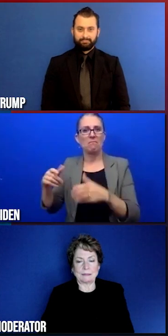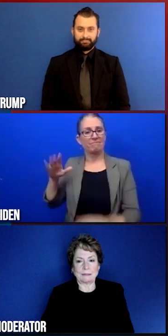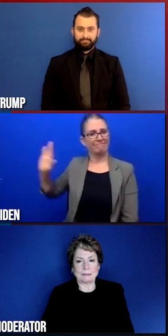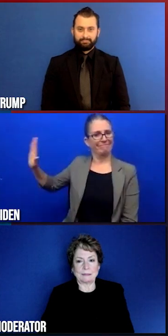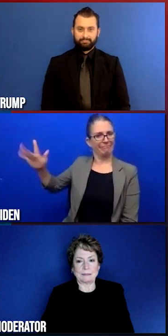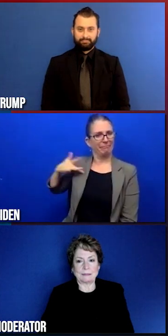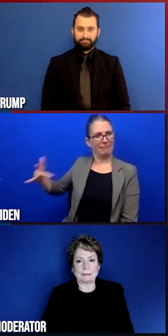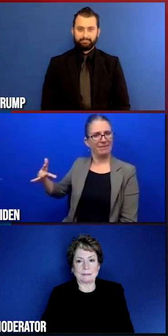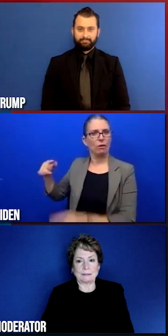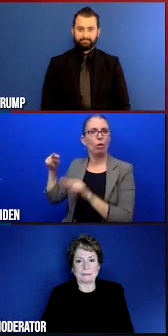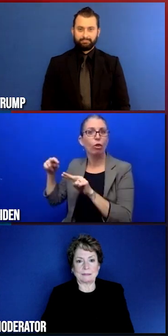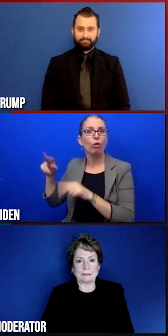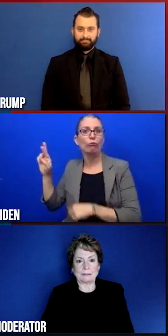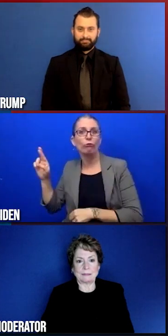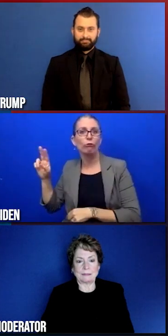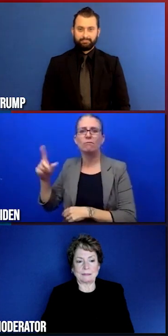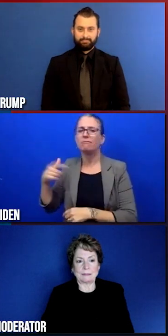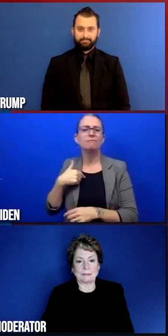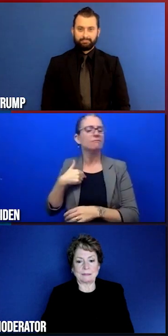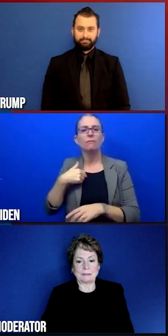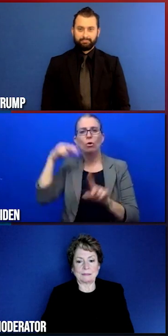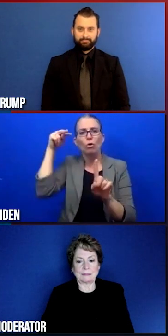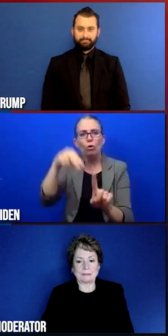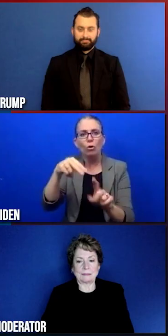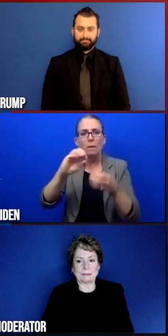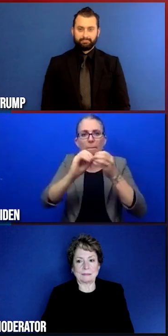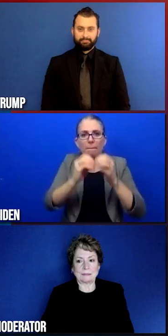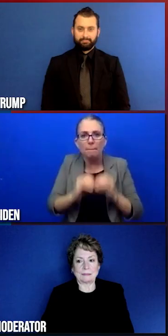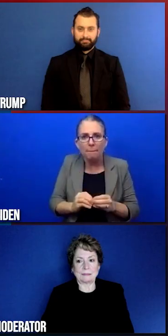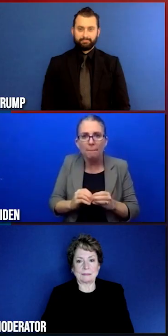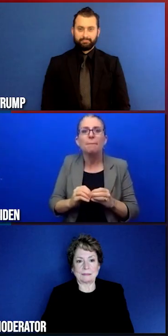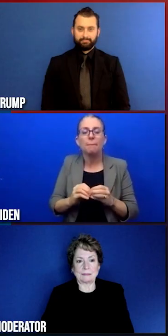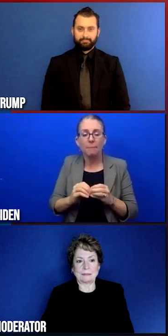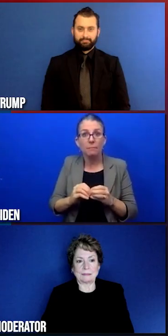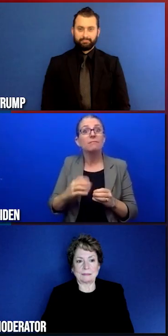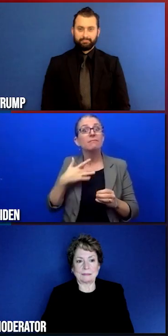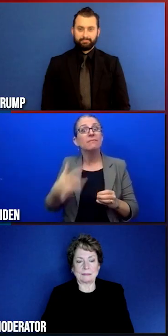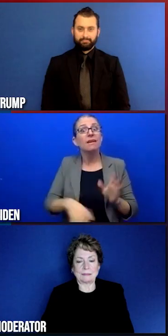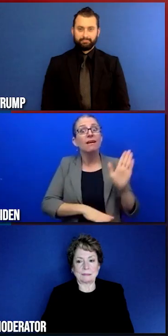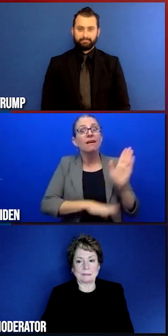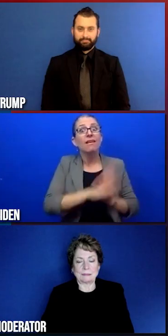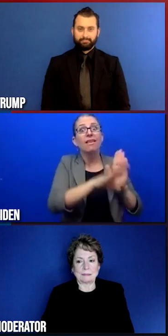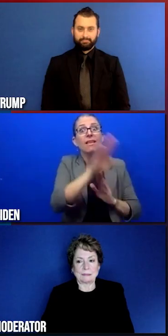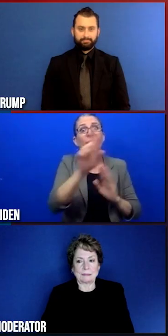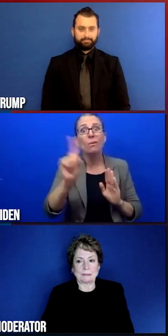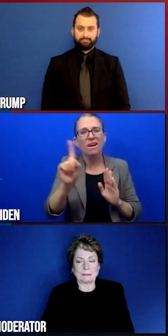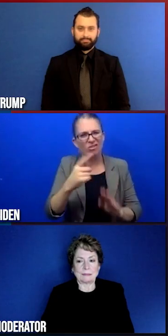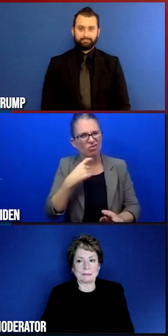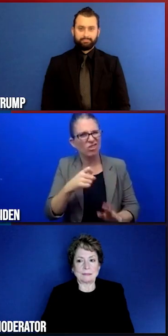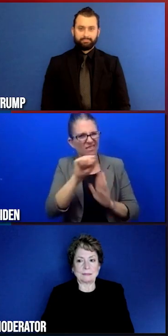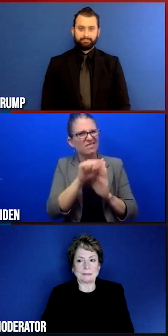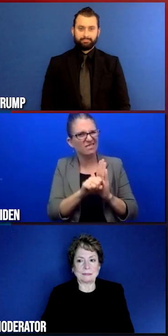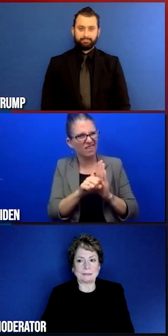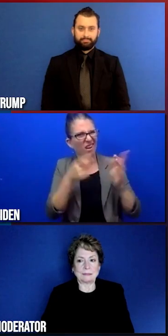states. They're the states in the Midwest. They're the states in the upper Midwest. That's where the spike is occurring significantly. But they're all Americans. They're